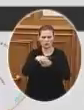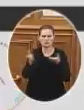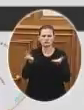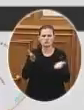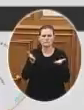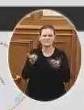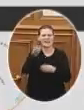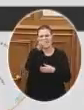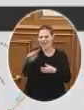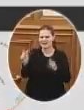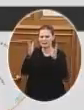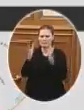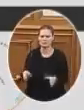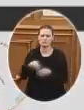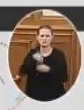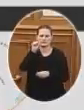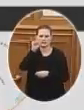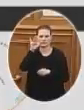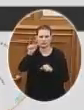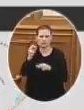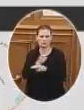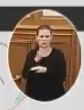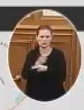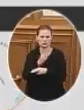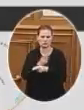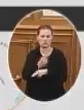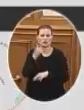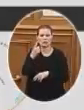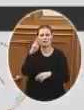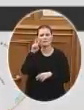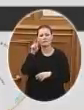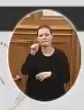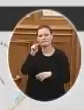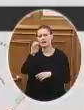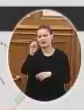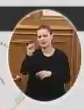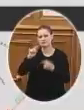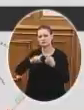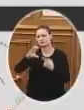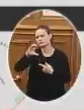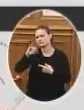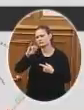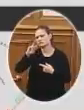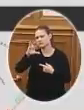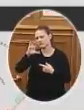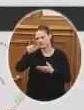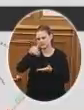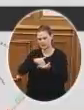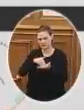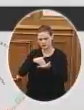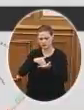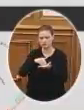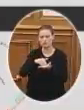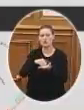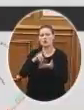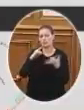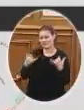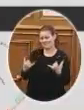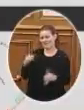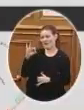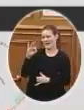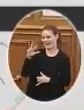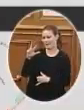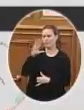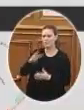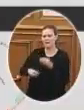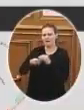can use as well. One running up and down Van Ness Avenue to Civic Center BART. That's the existing 93. We augment that with this extra